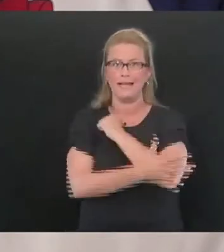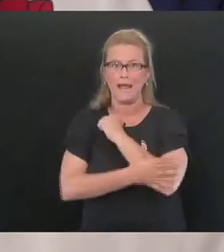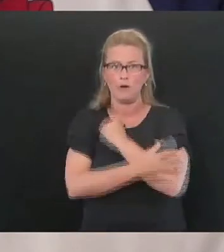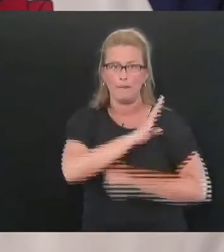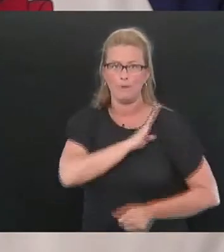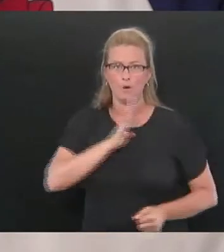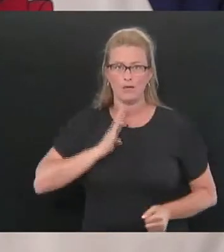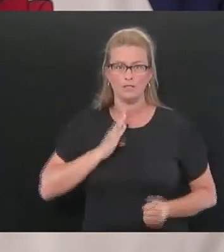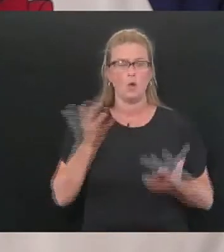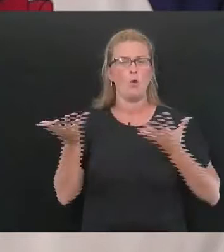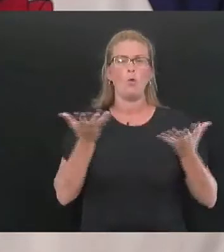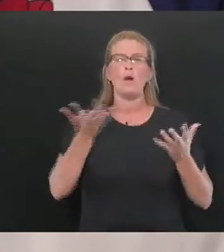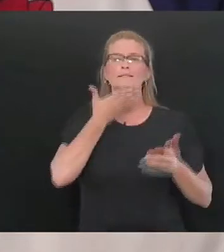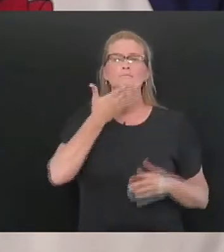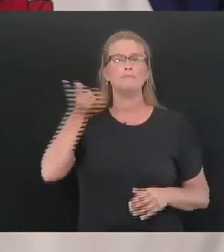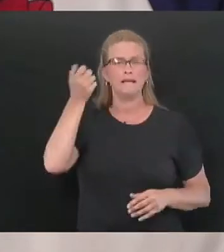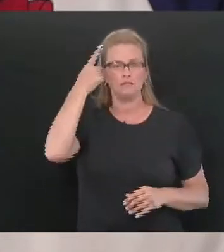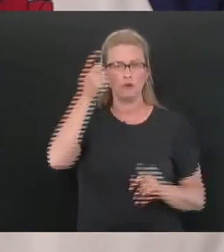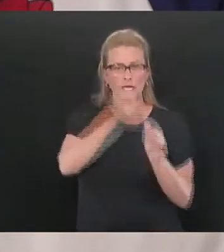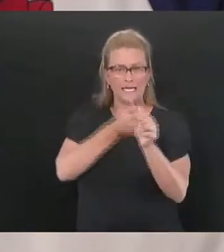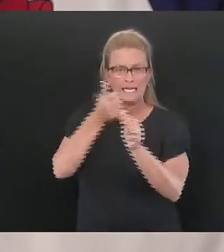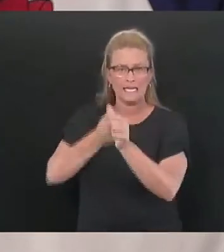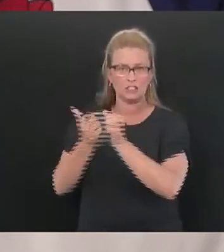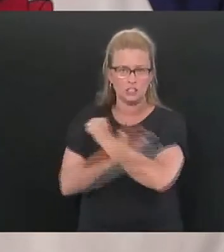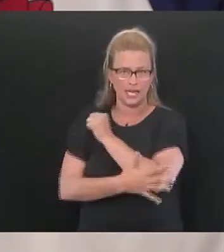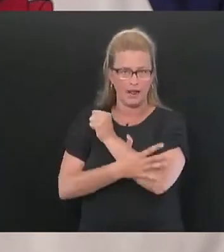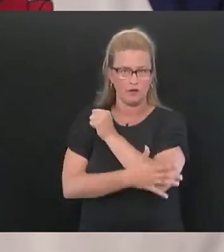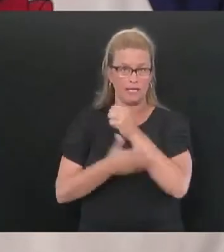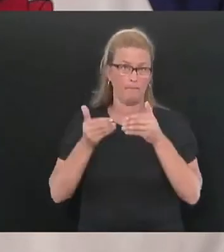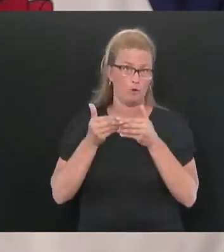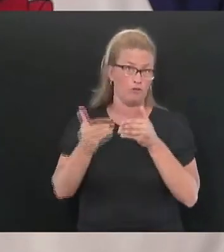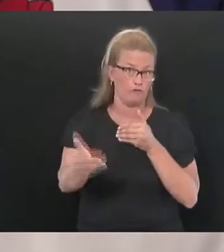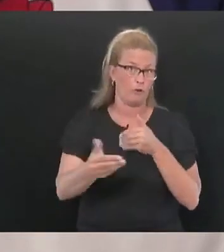best for our counties as we move forward. Now,